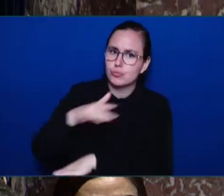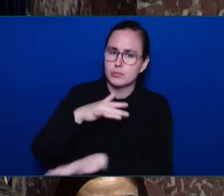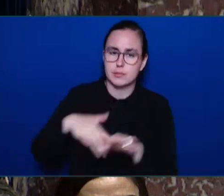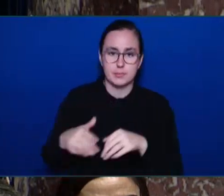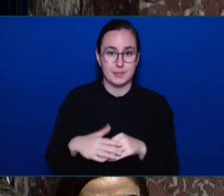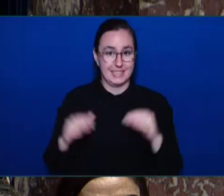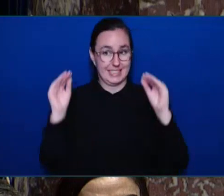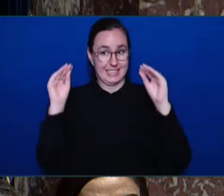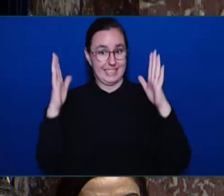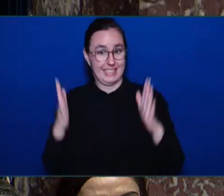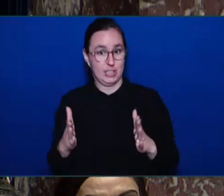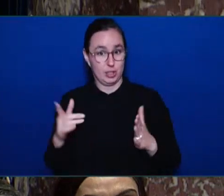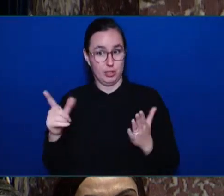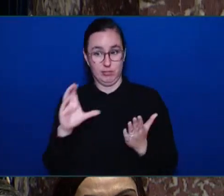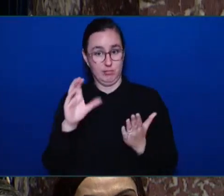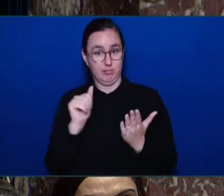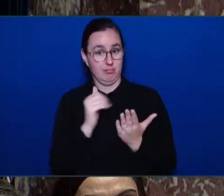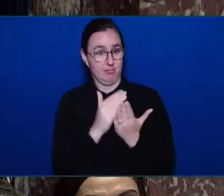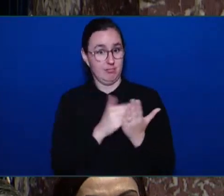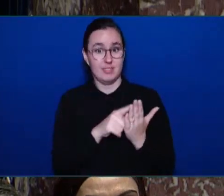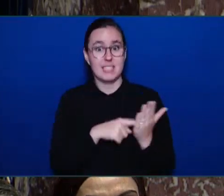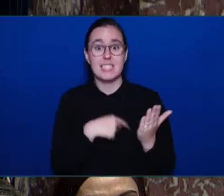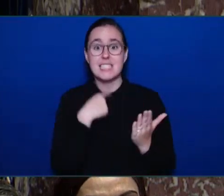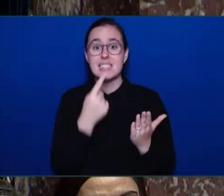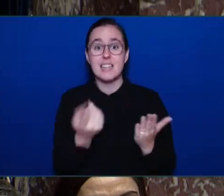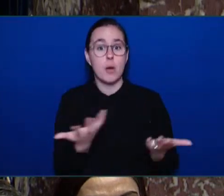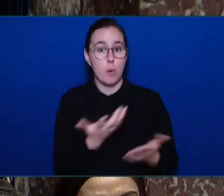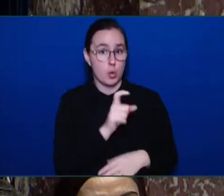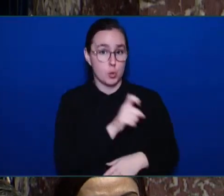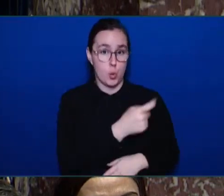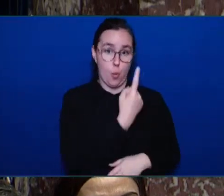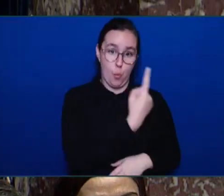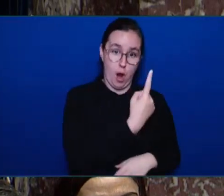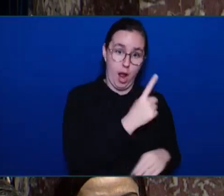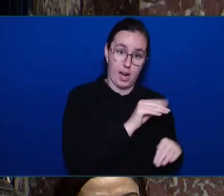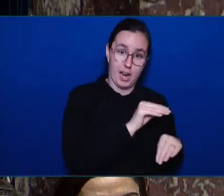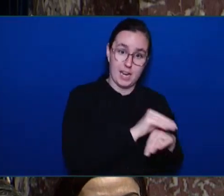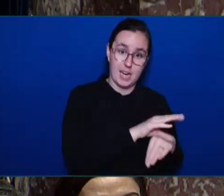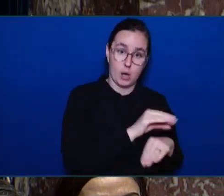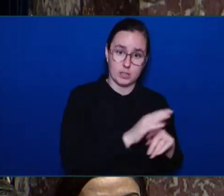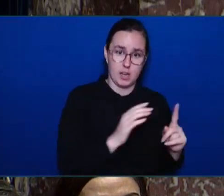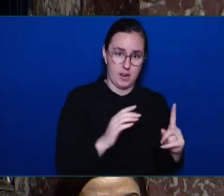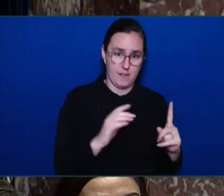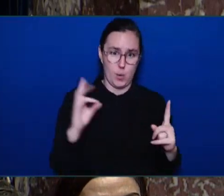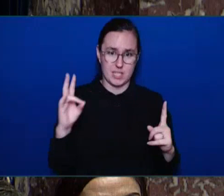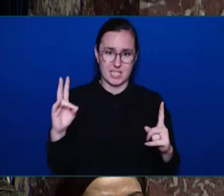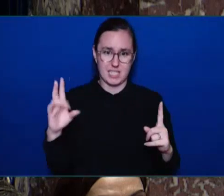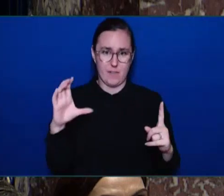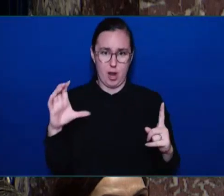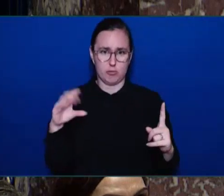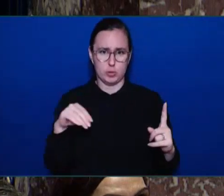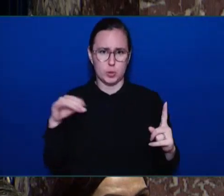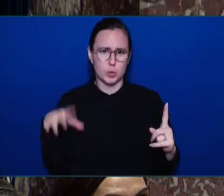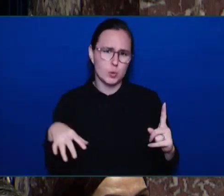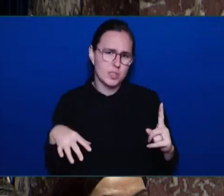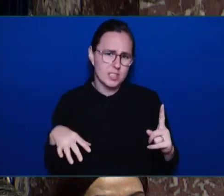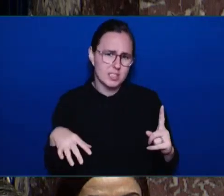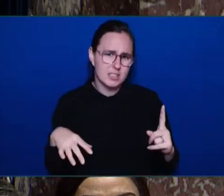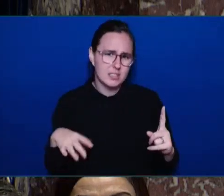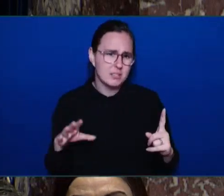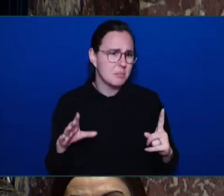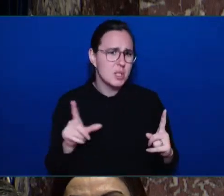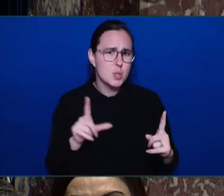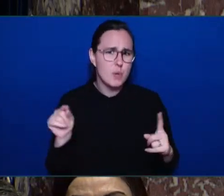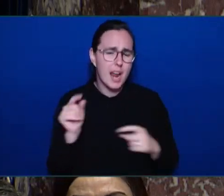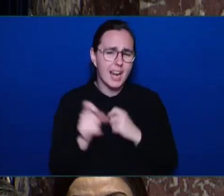700 students. It's been that way for 20 years. The president of the BC School Counsellors Association, Mackenzie, said, quote,